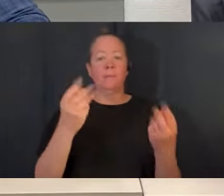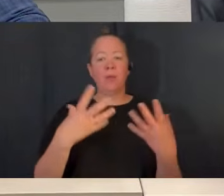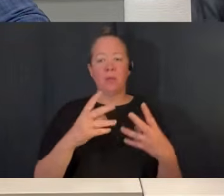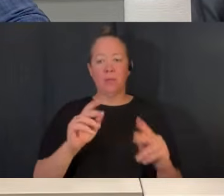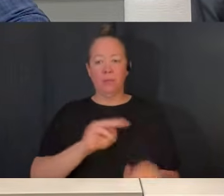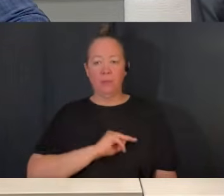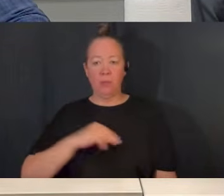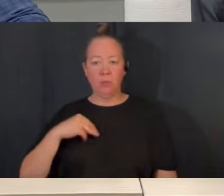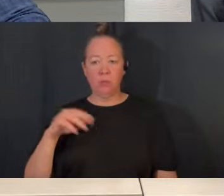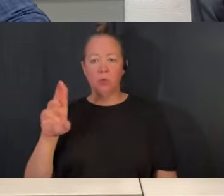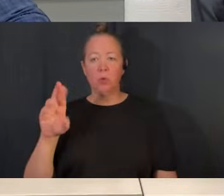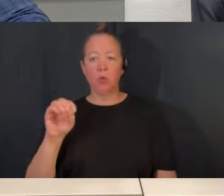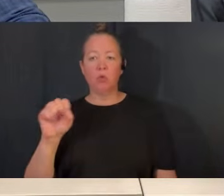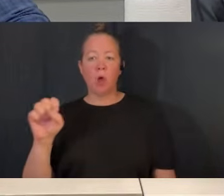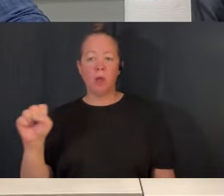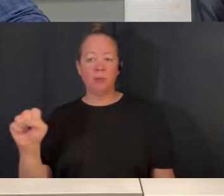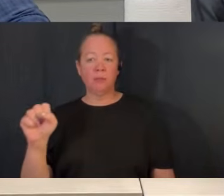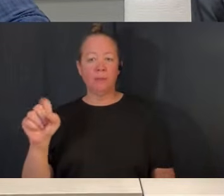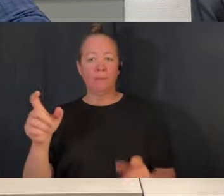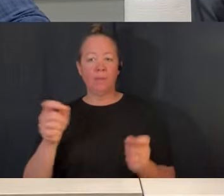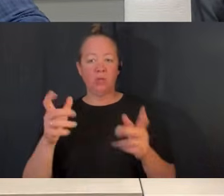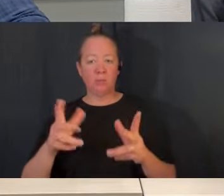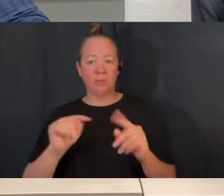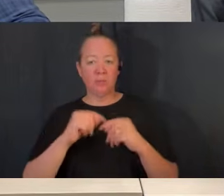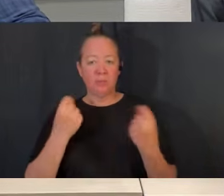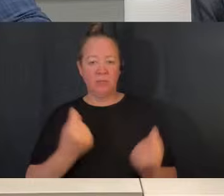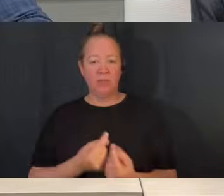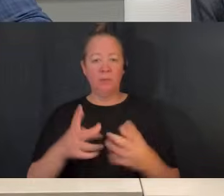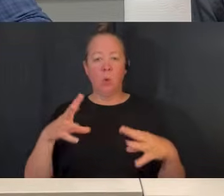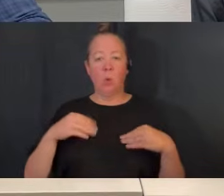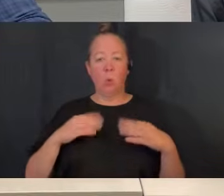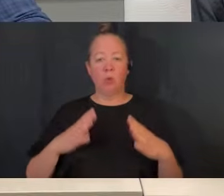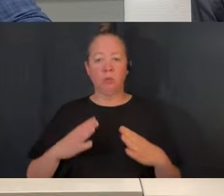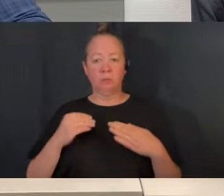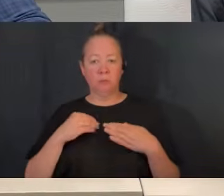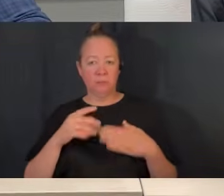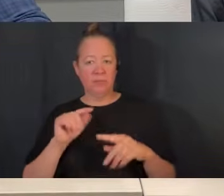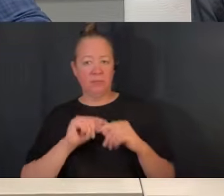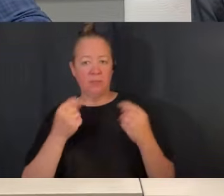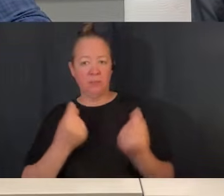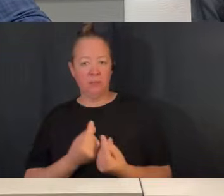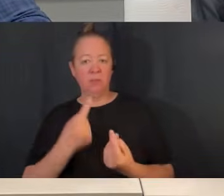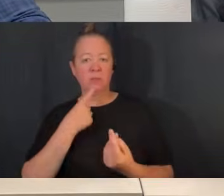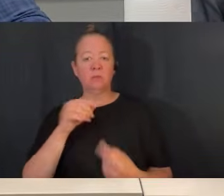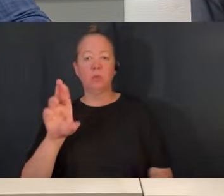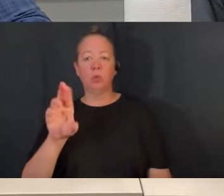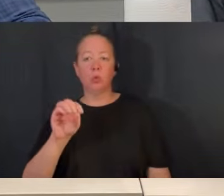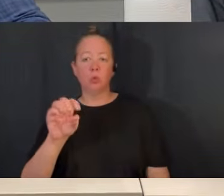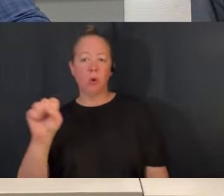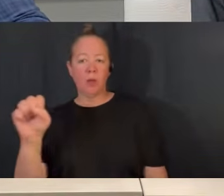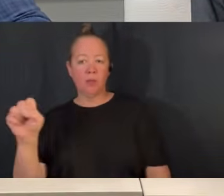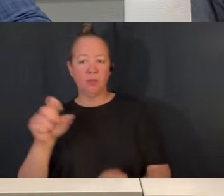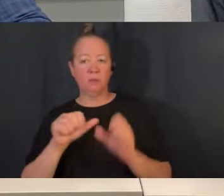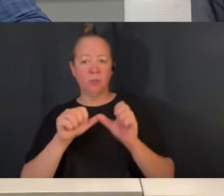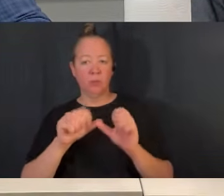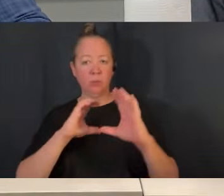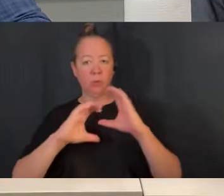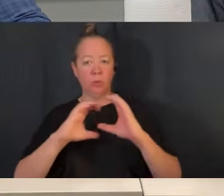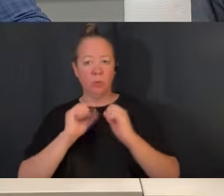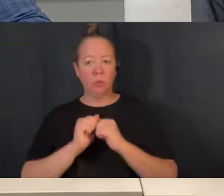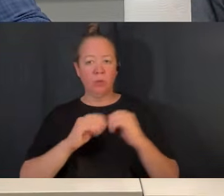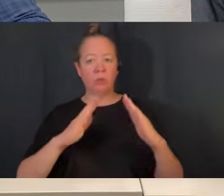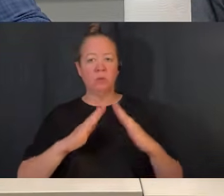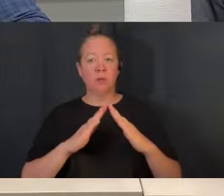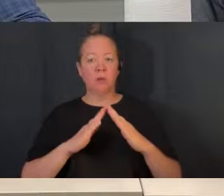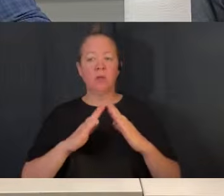members of the ownership team. Since the meeting, Ross Management has remained in communication with the town and has taken